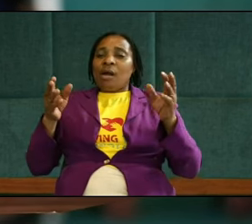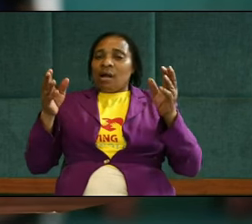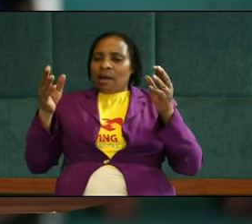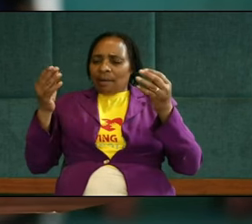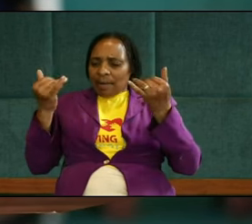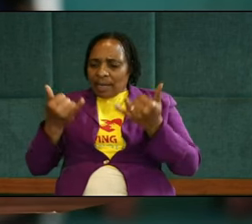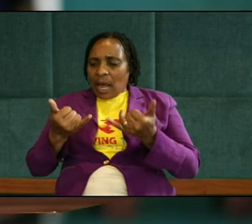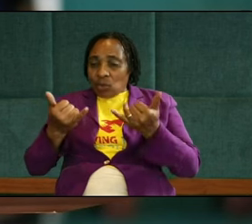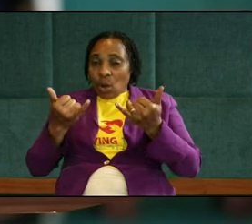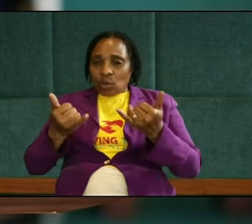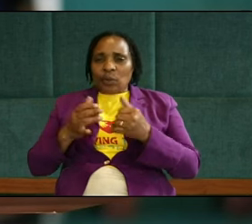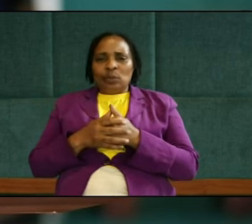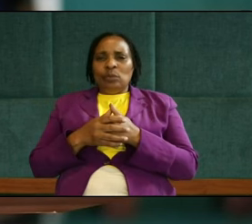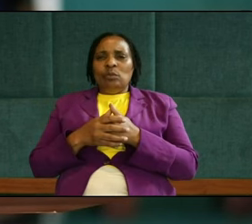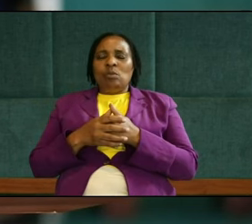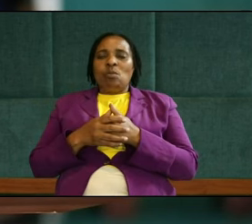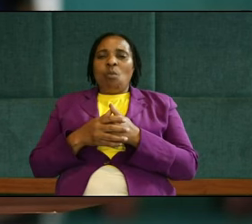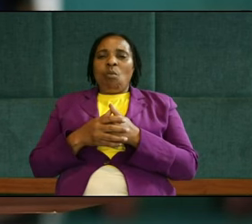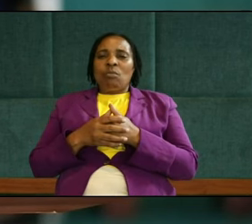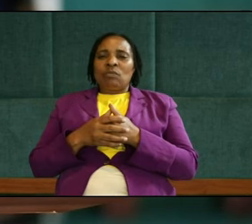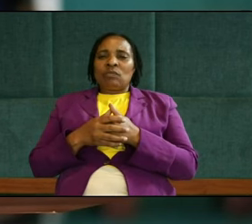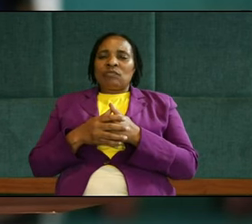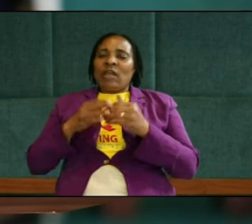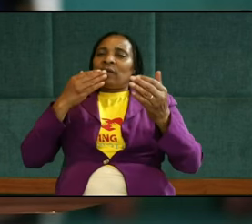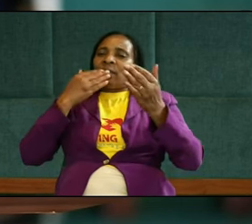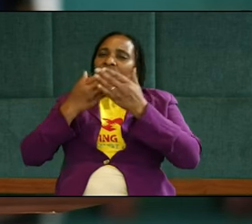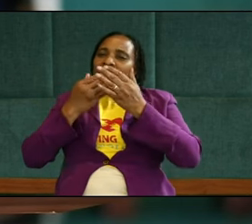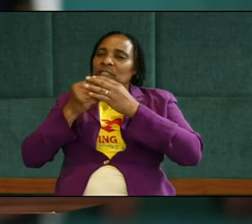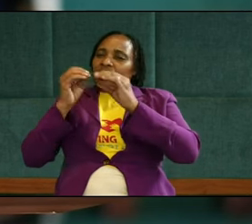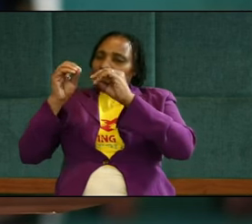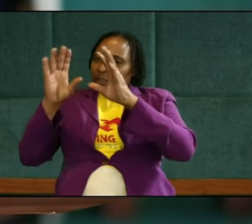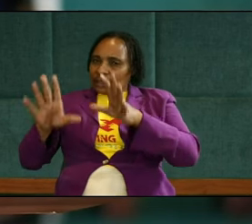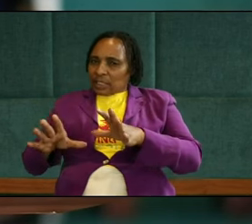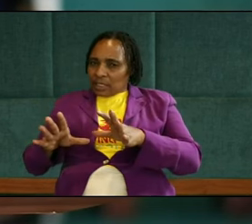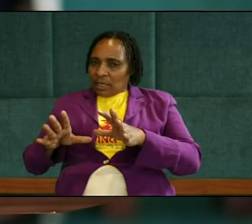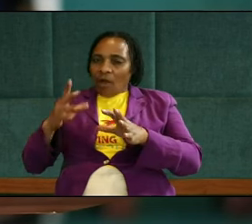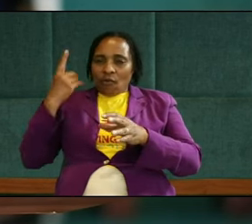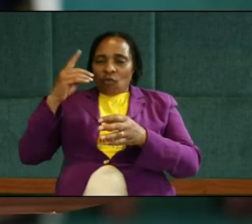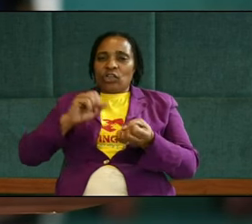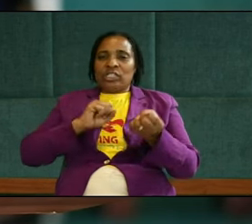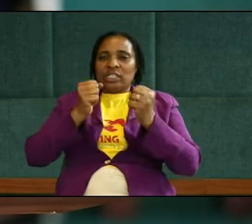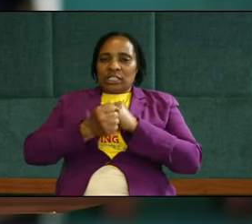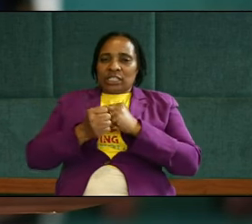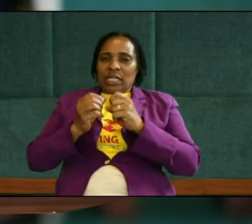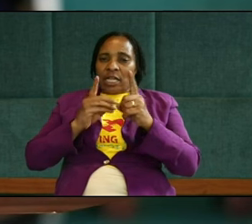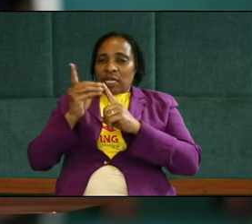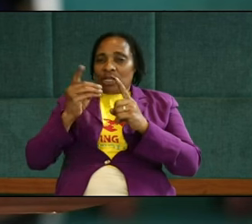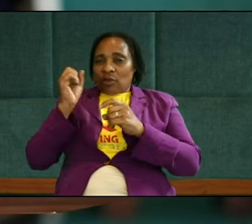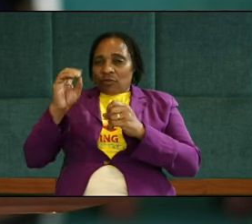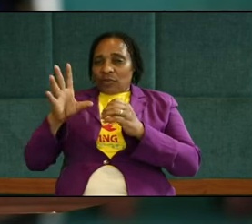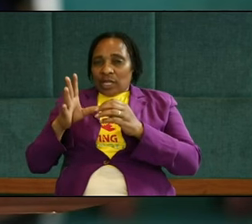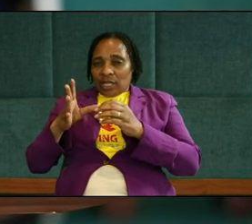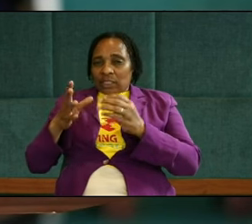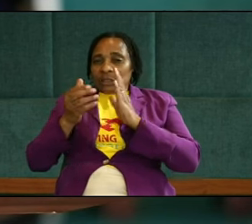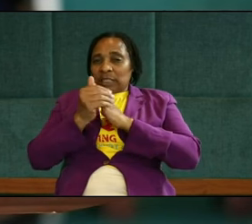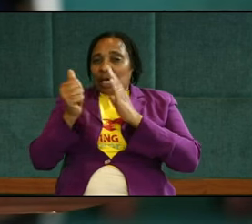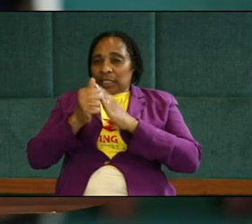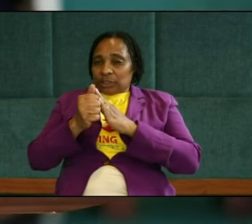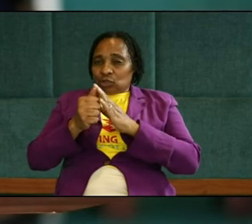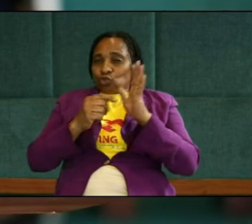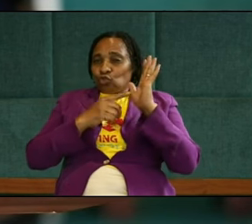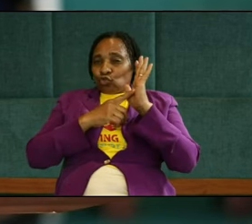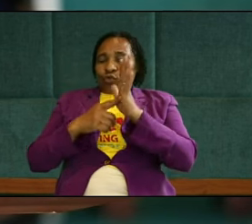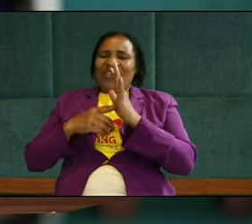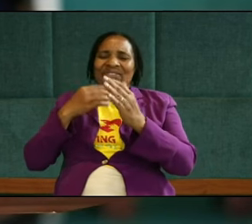immediately, she thanked the teacher for changing the date of the talent show. "Thank you